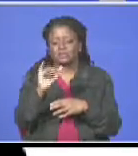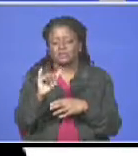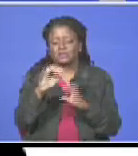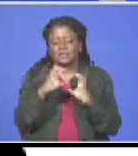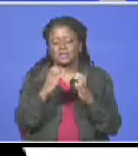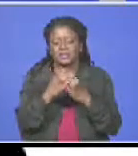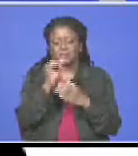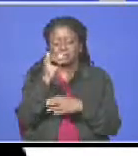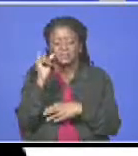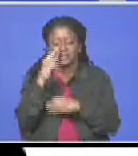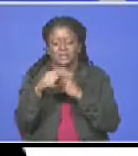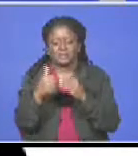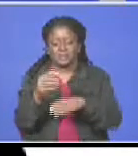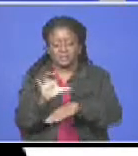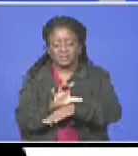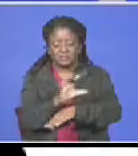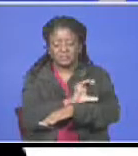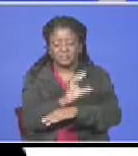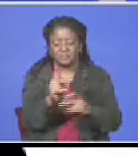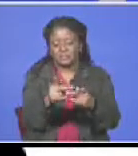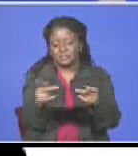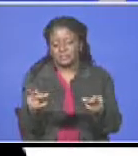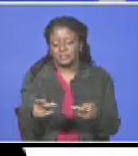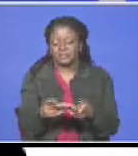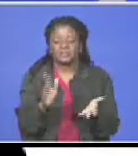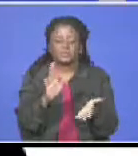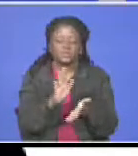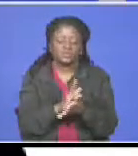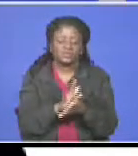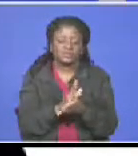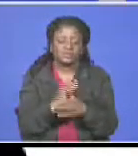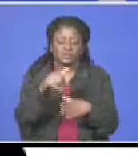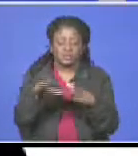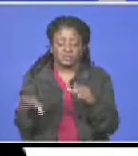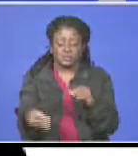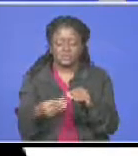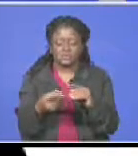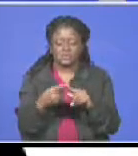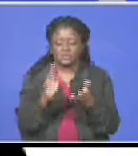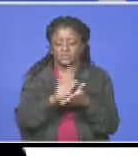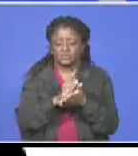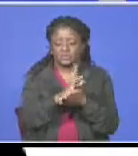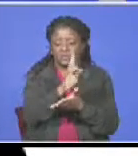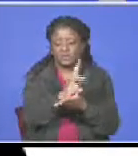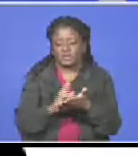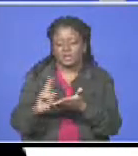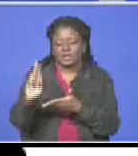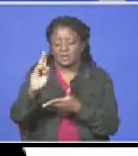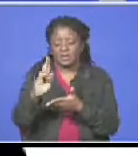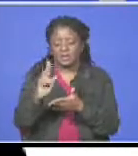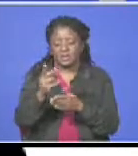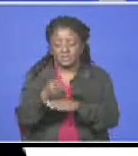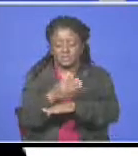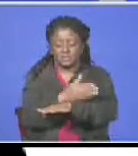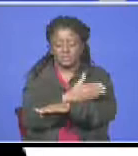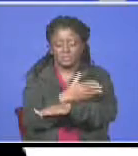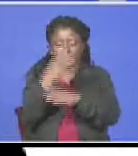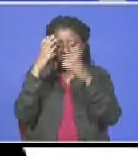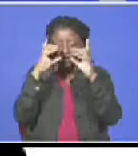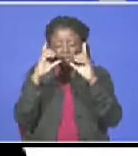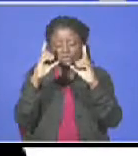the digitalization of the public school system. He noted that in addition to school upgrades, education officials continue to work on